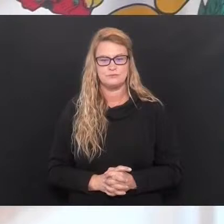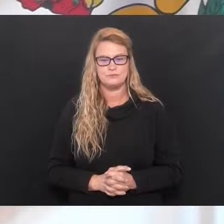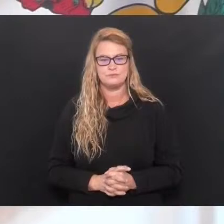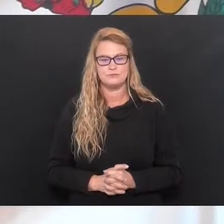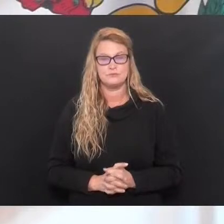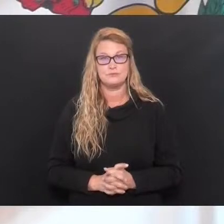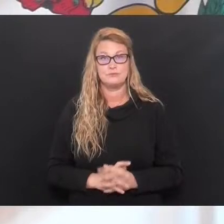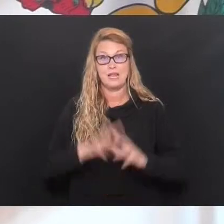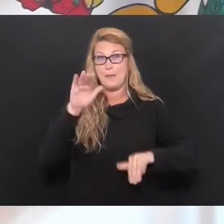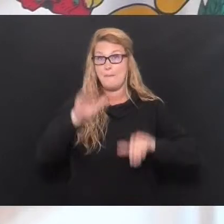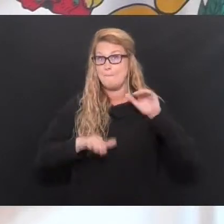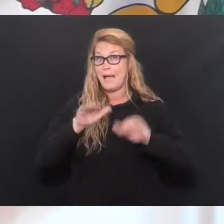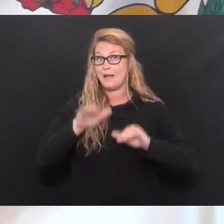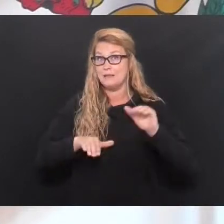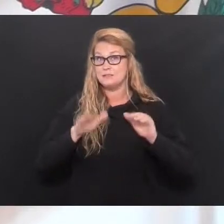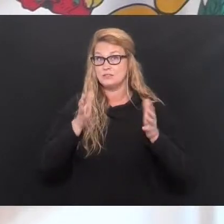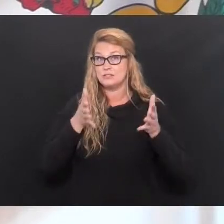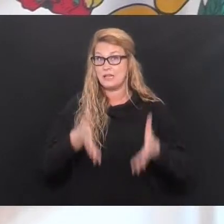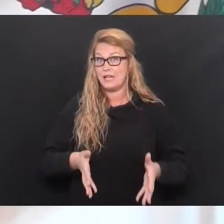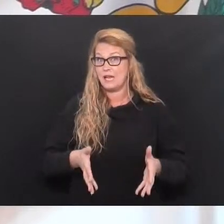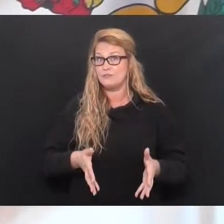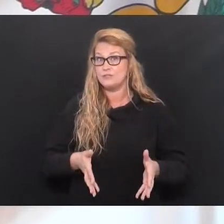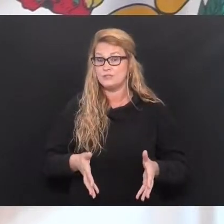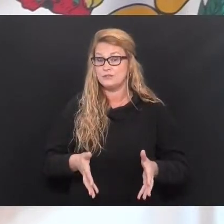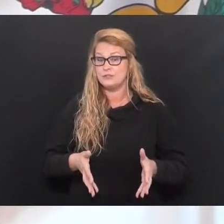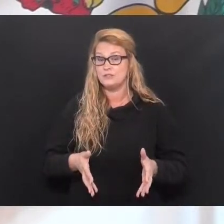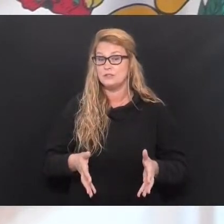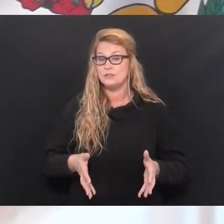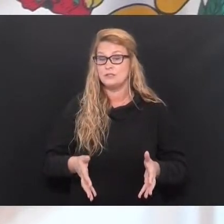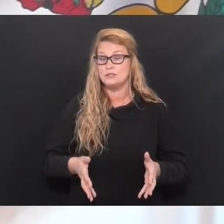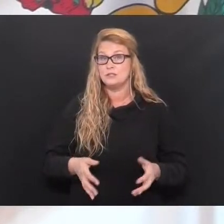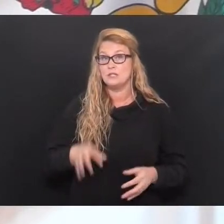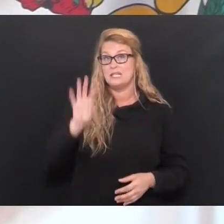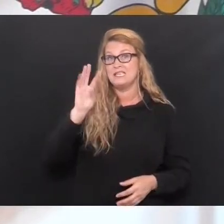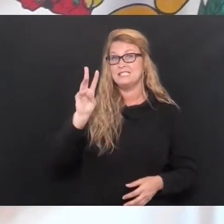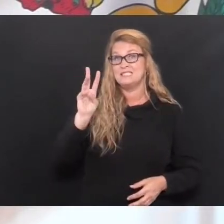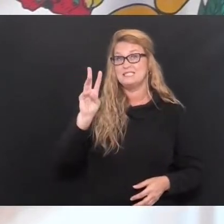That's going to leave a balance, the way I see this, of